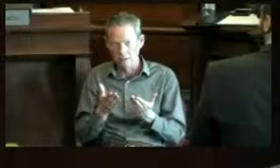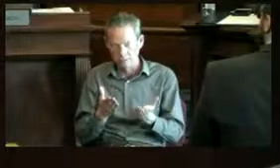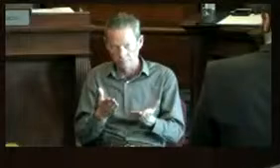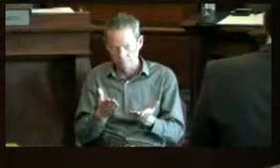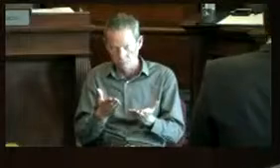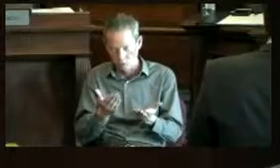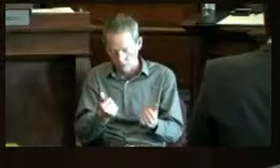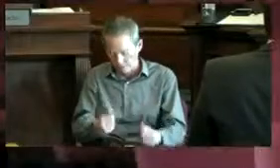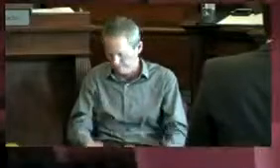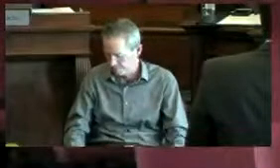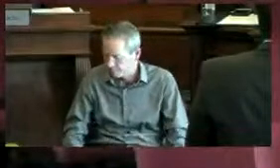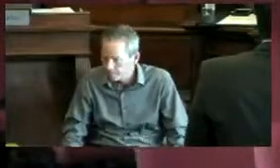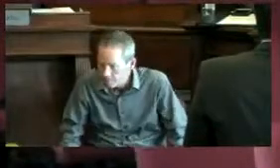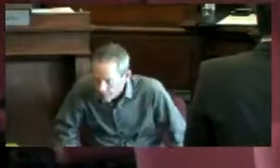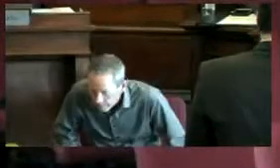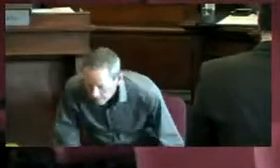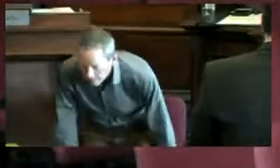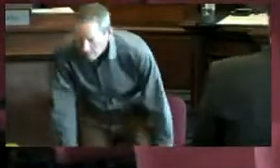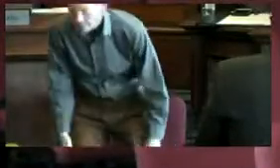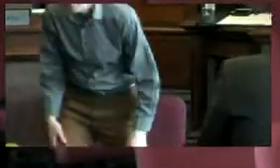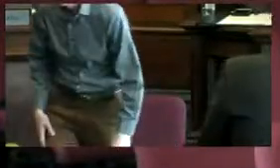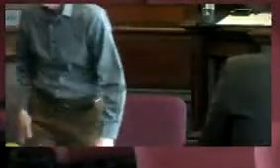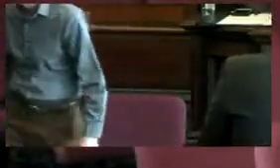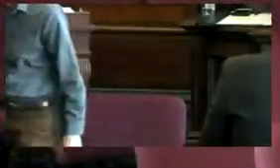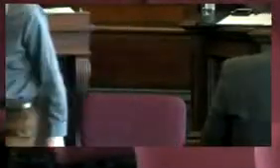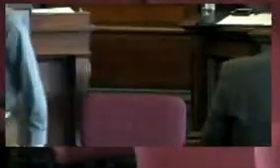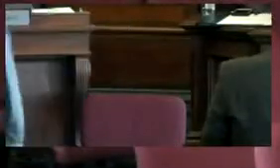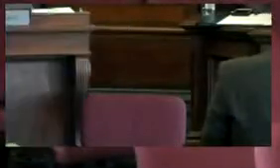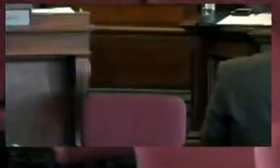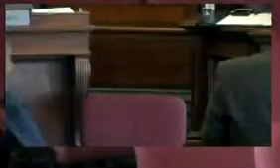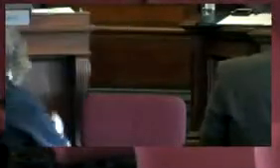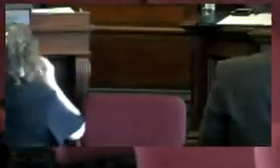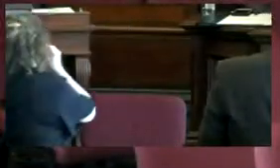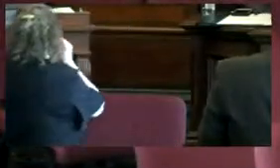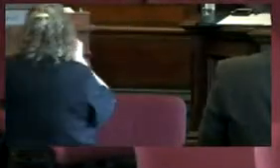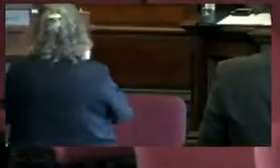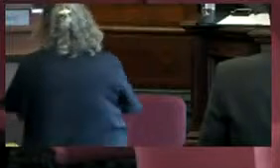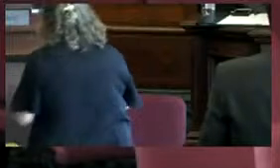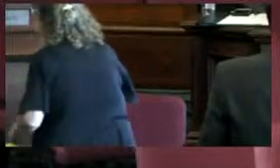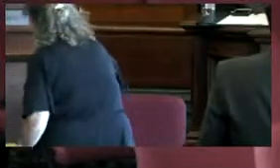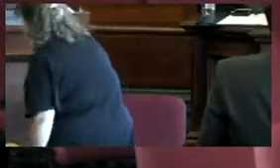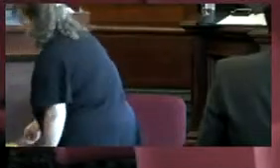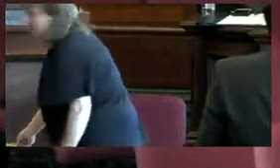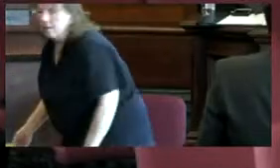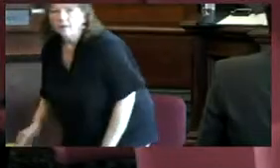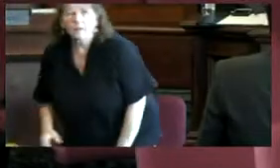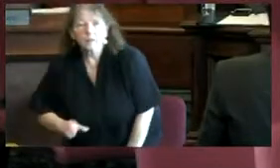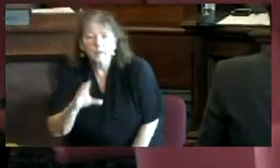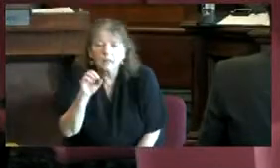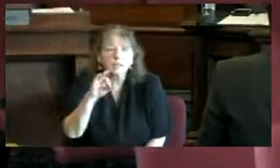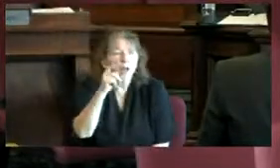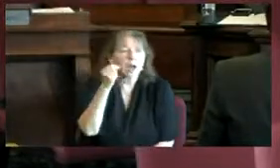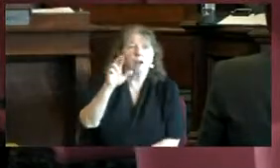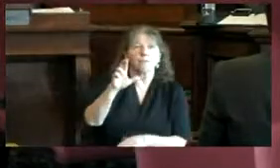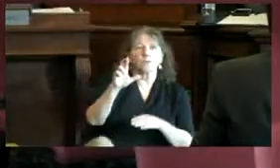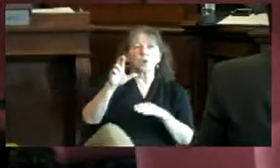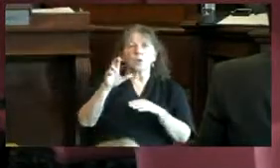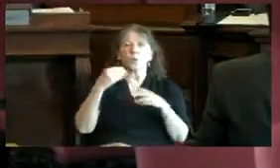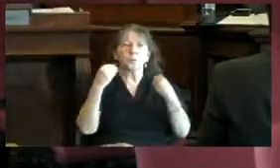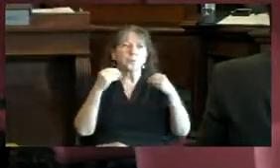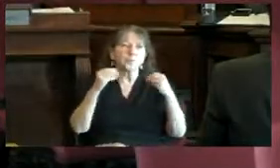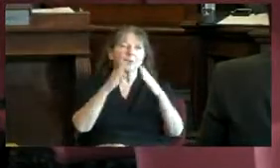feel free. Please state your name. Michael Berkby with Conifer Realty. Yes, we have begun